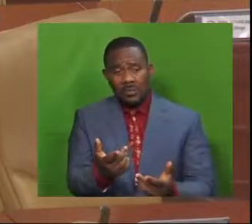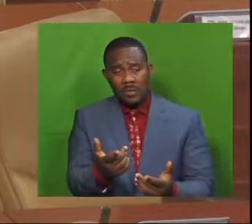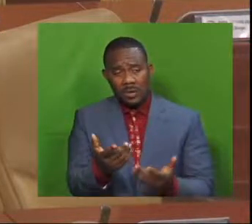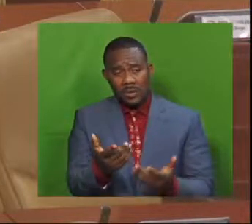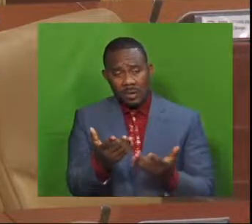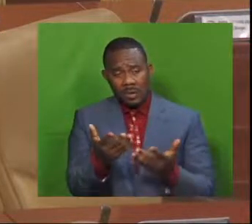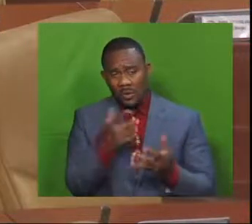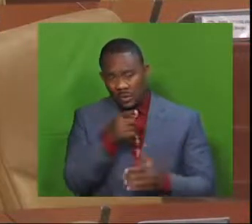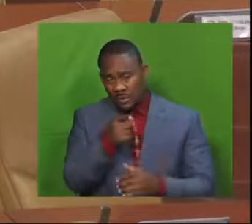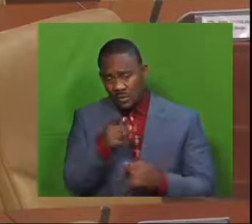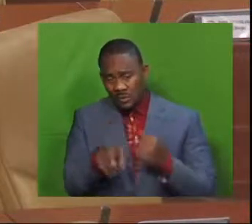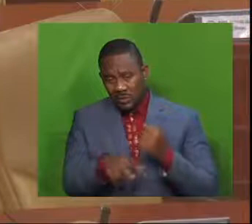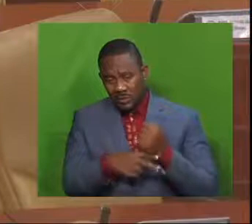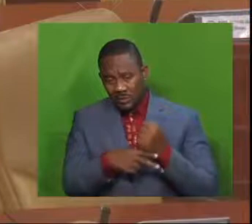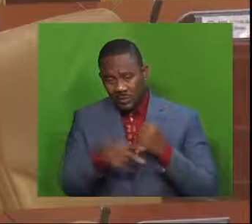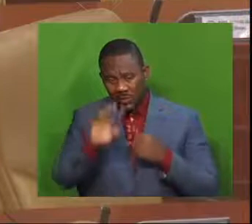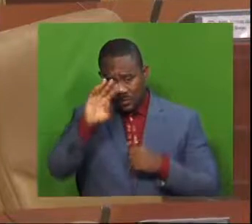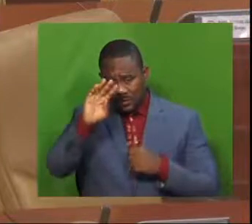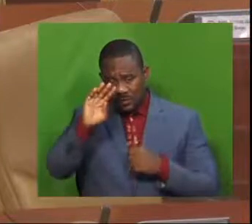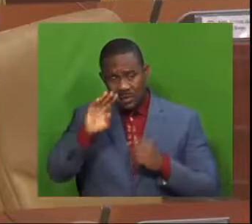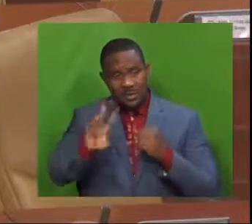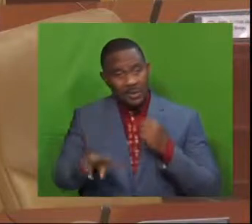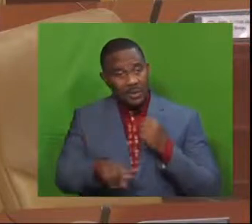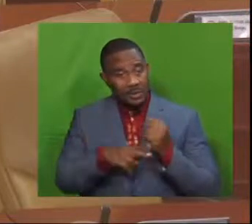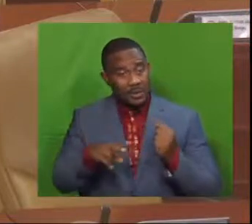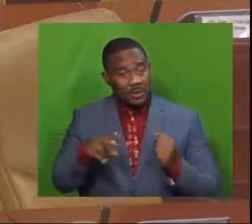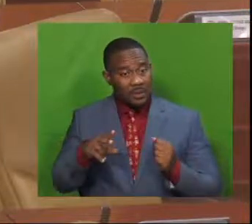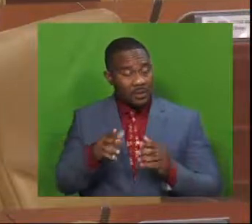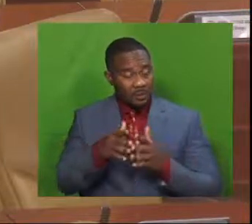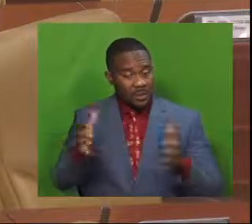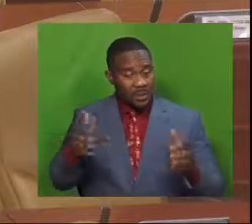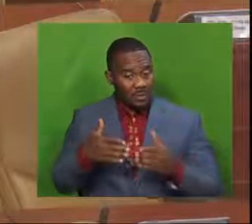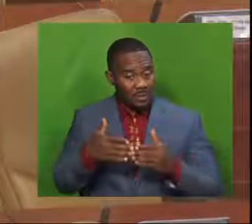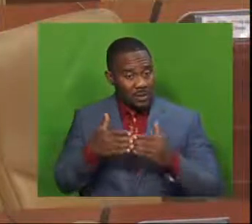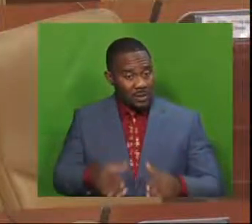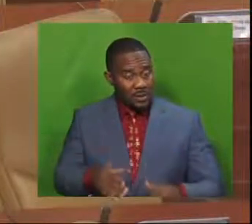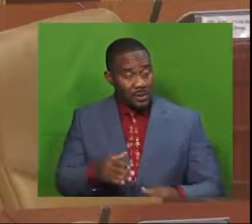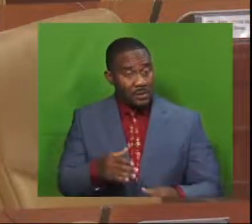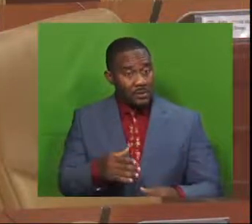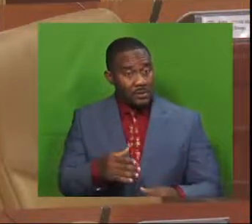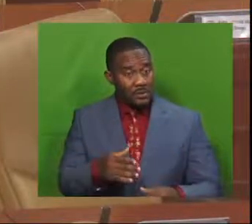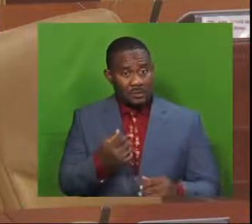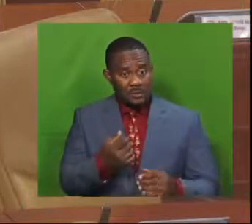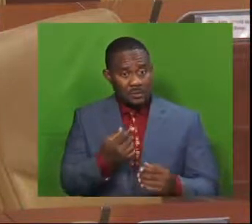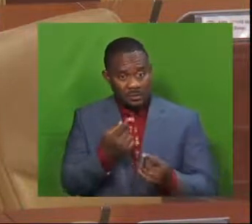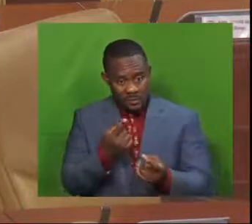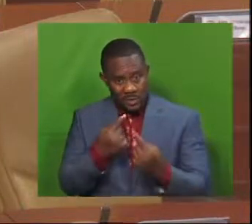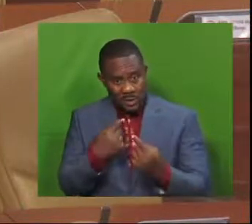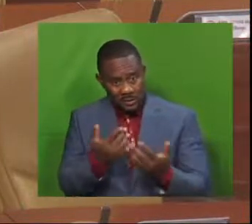Majority Leader why the Business Committee appears to be condoning